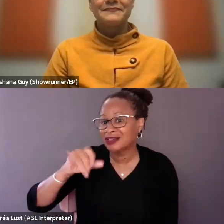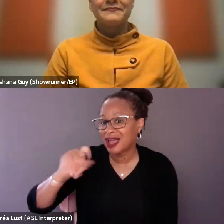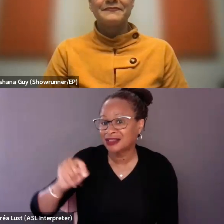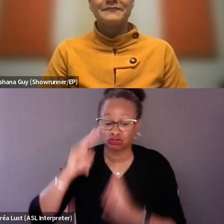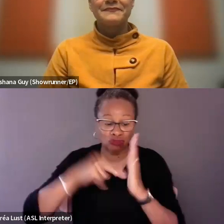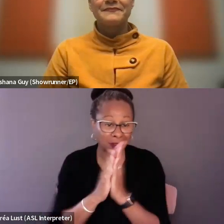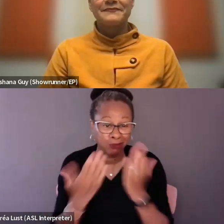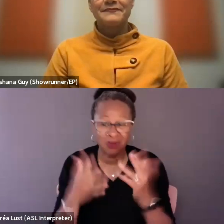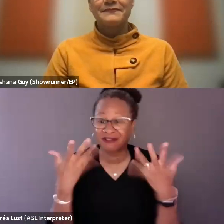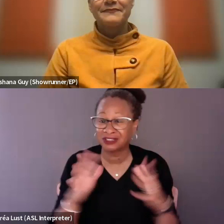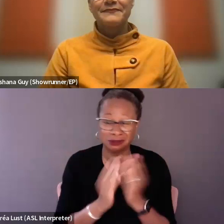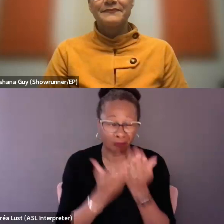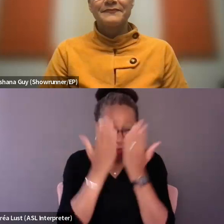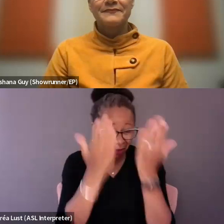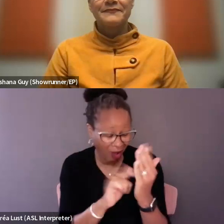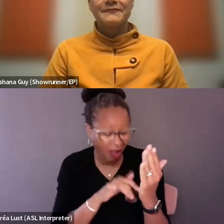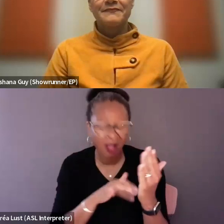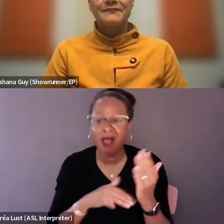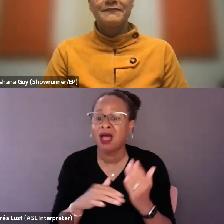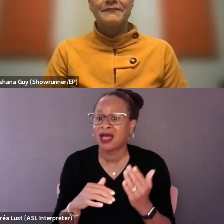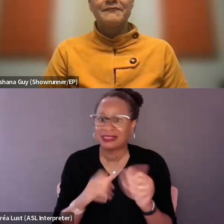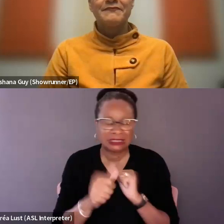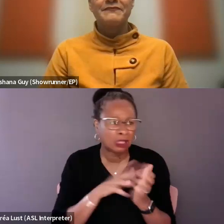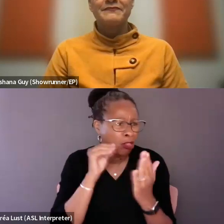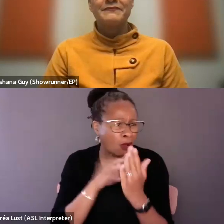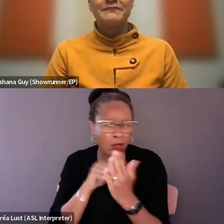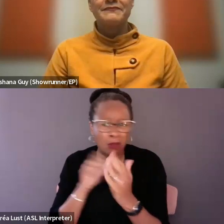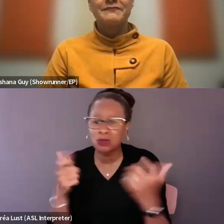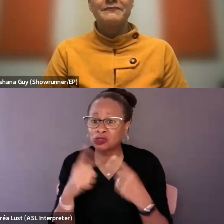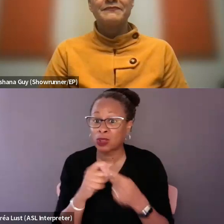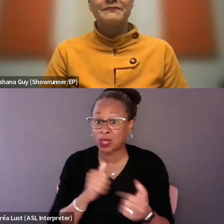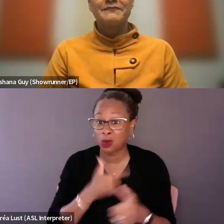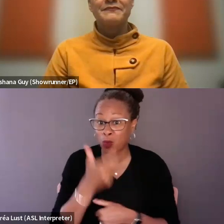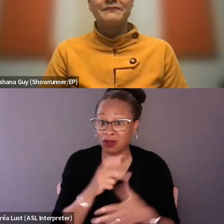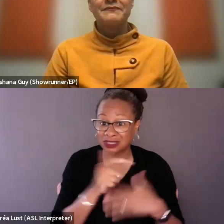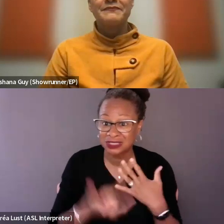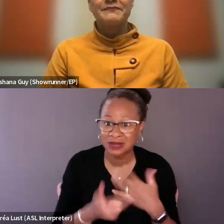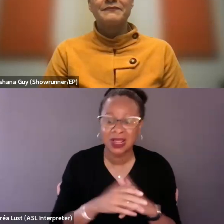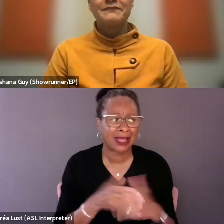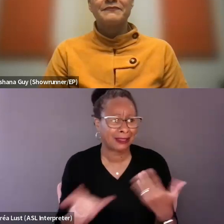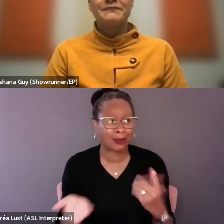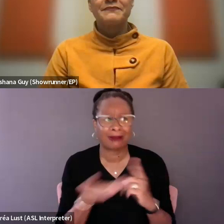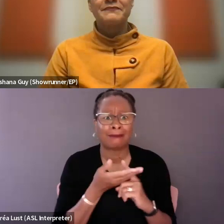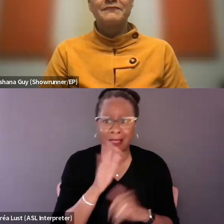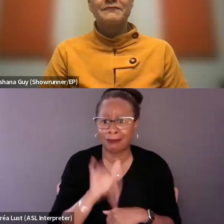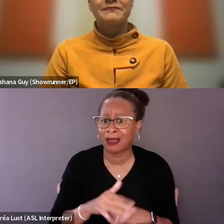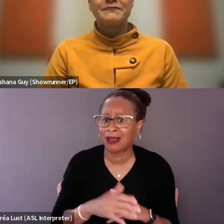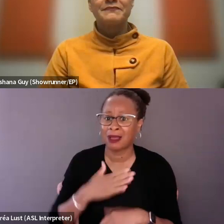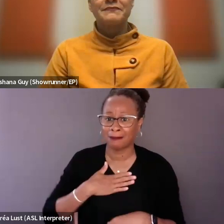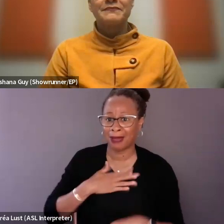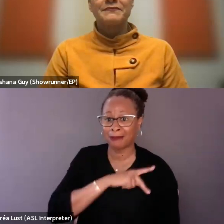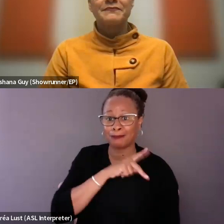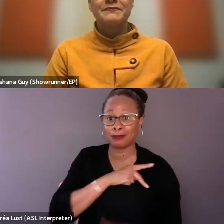read the magazine, they still learned so much and really were compelled both by my